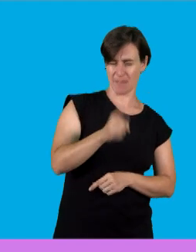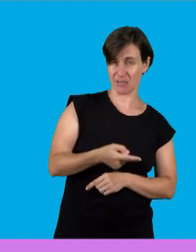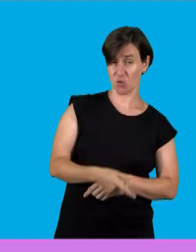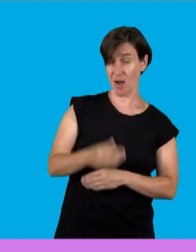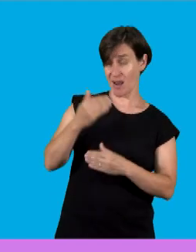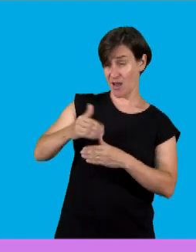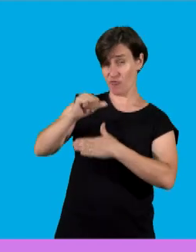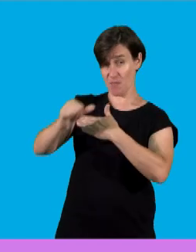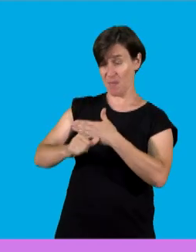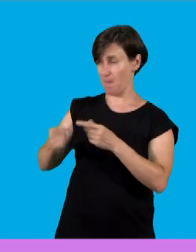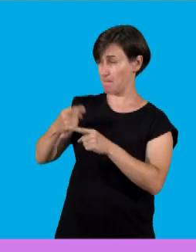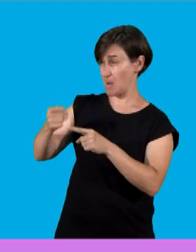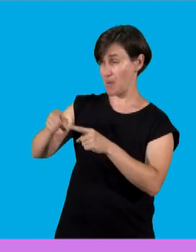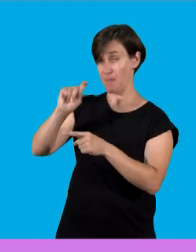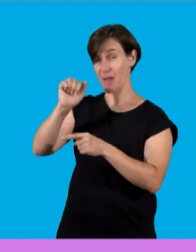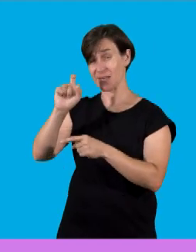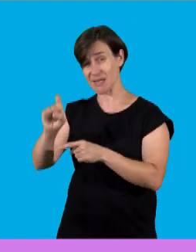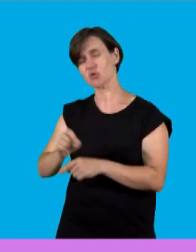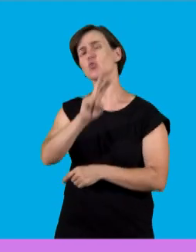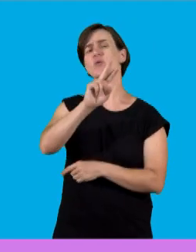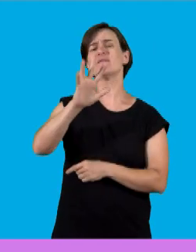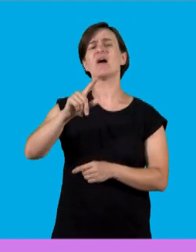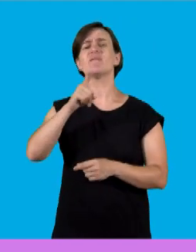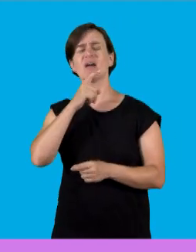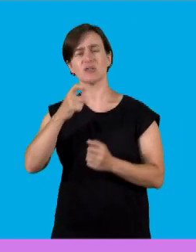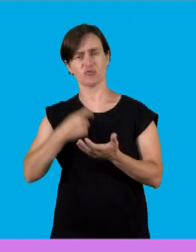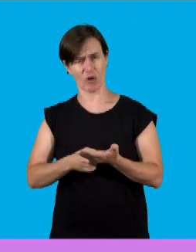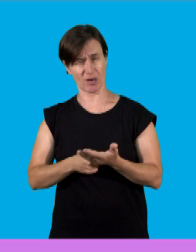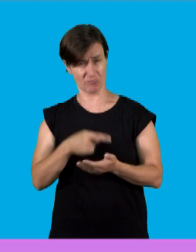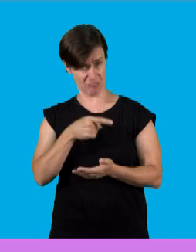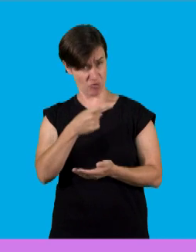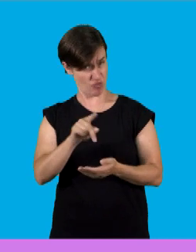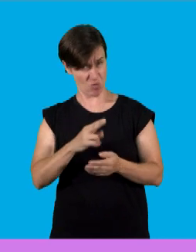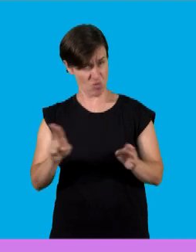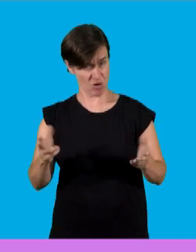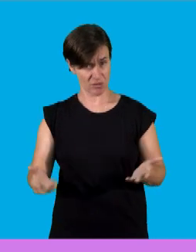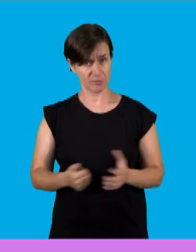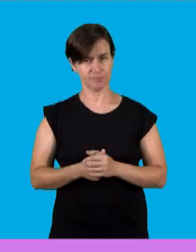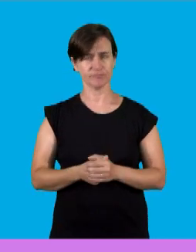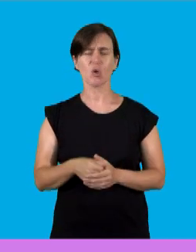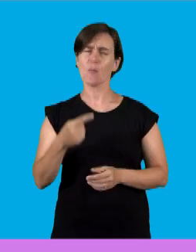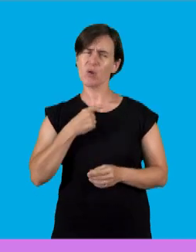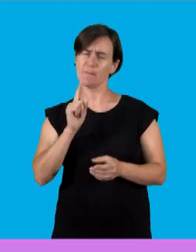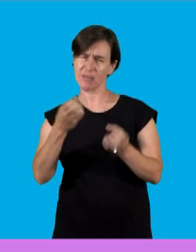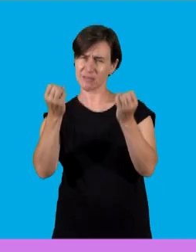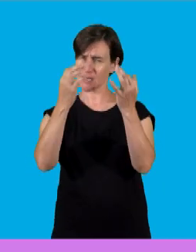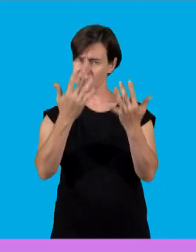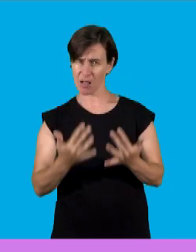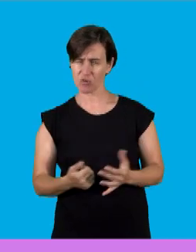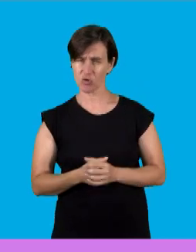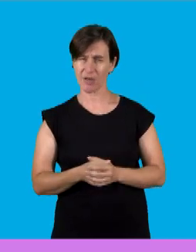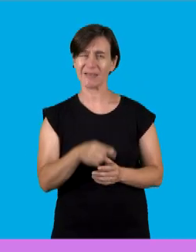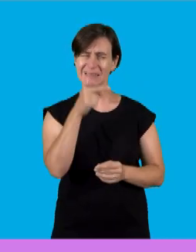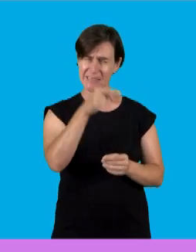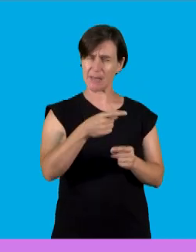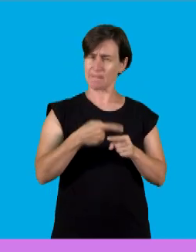be paying 25,000 rand tax monthly. So therefore, we have to calculate then what is